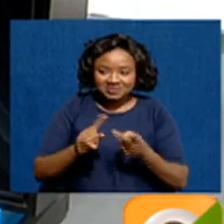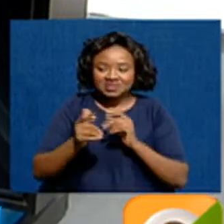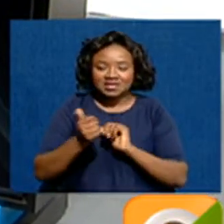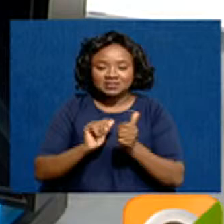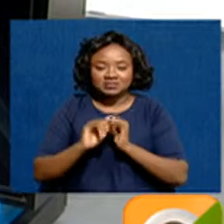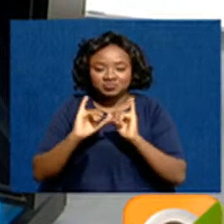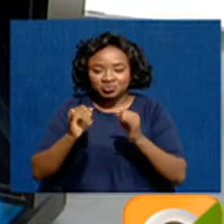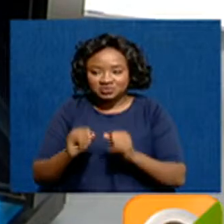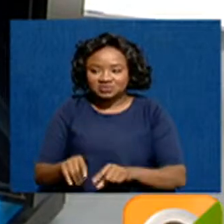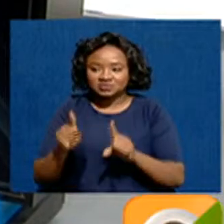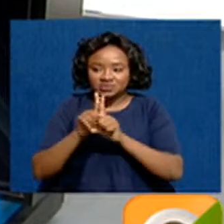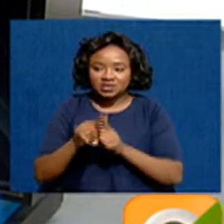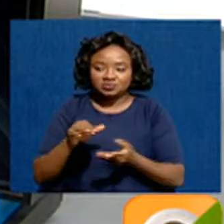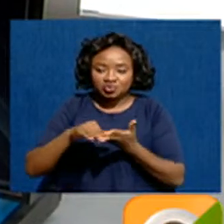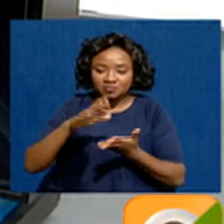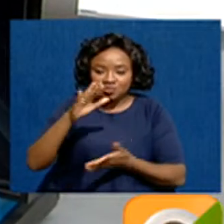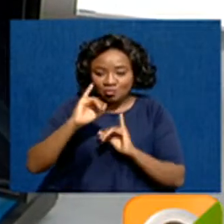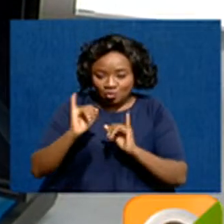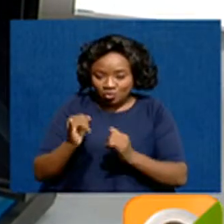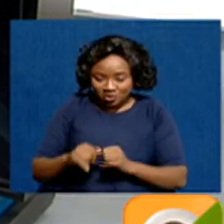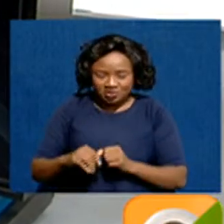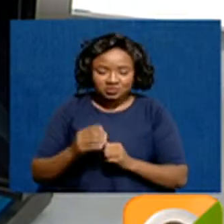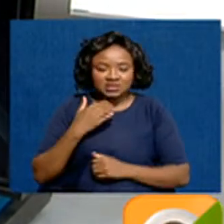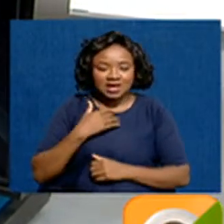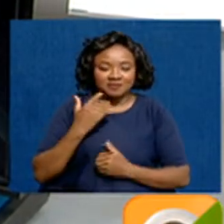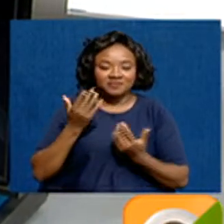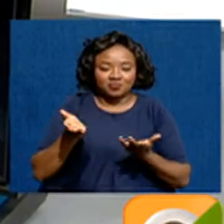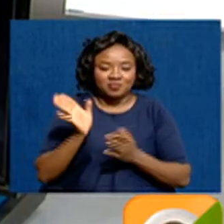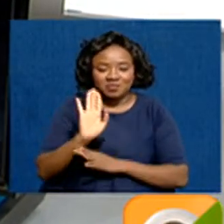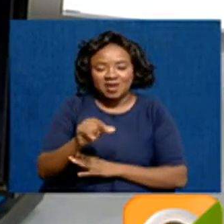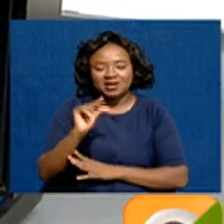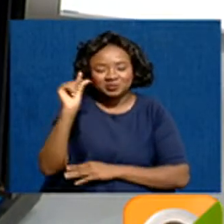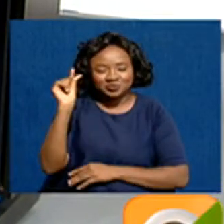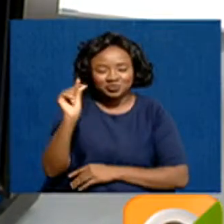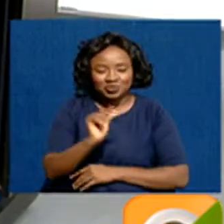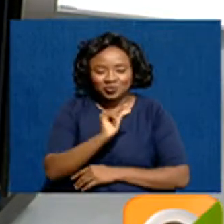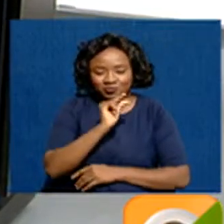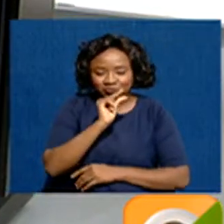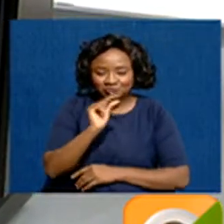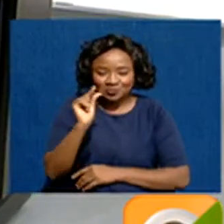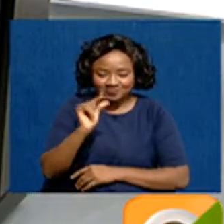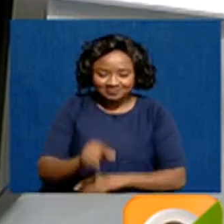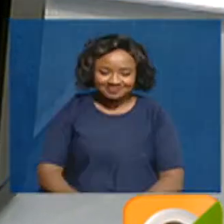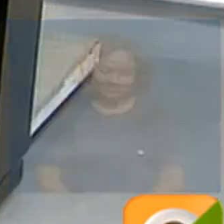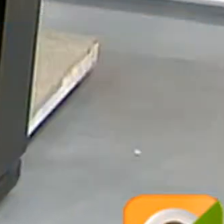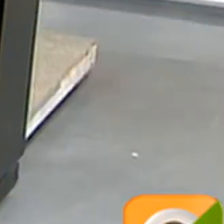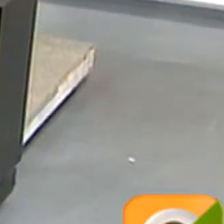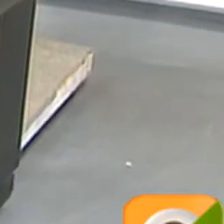news, plus indeed some other news of the day. This is The Explainer. We shall be right back.